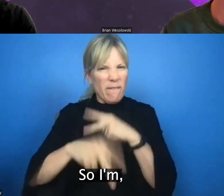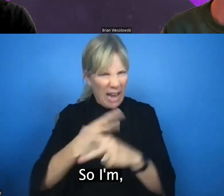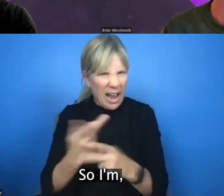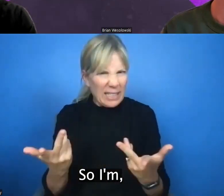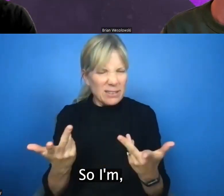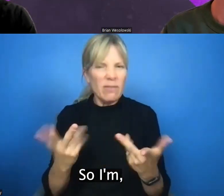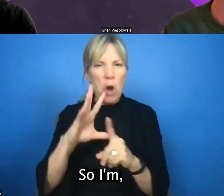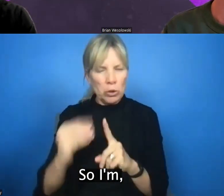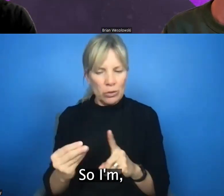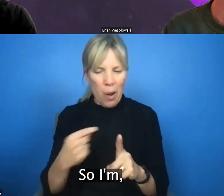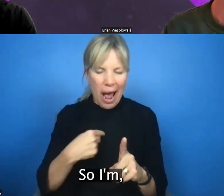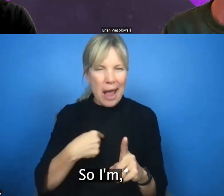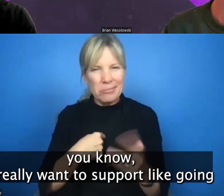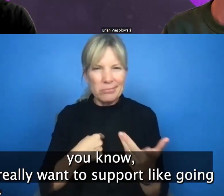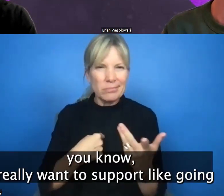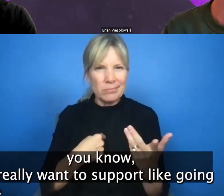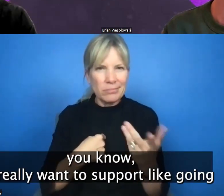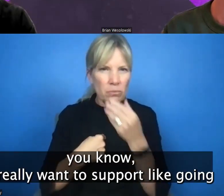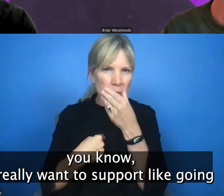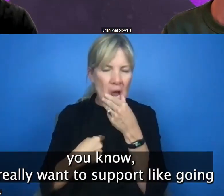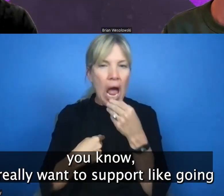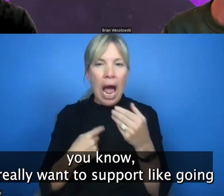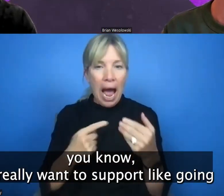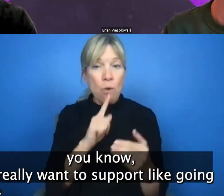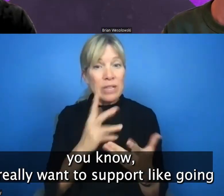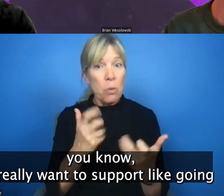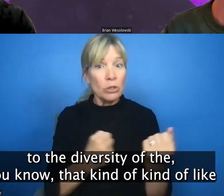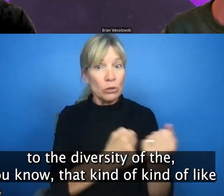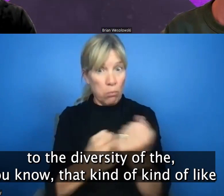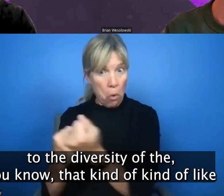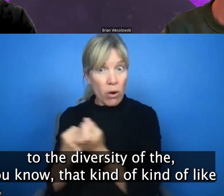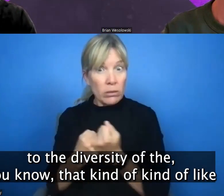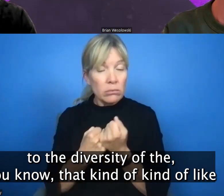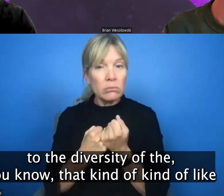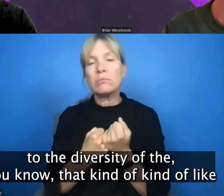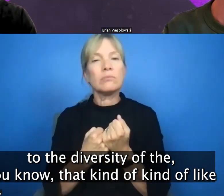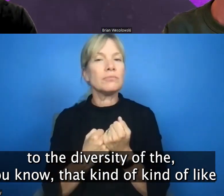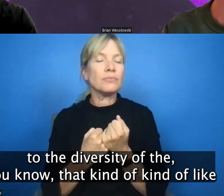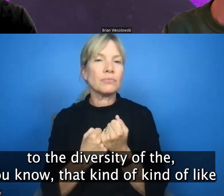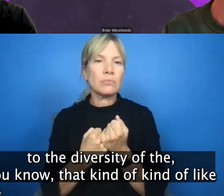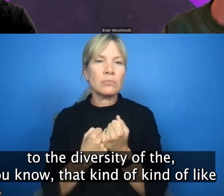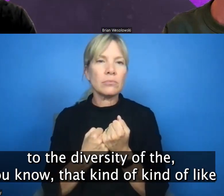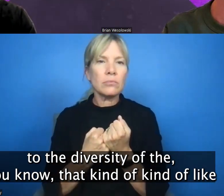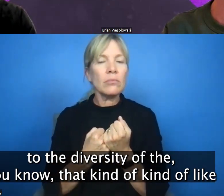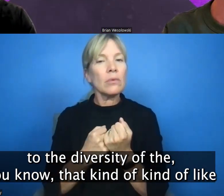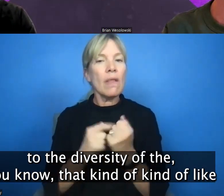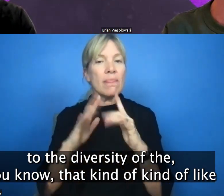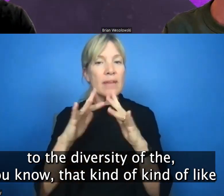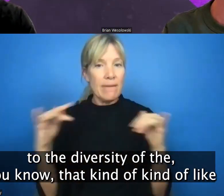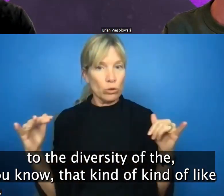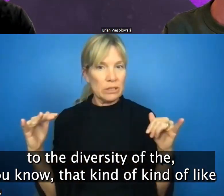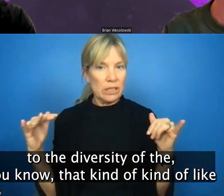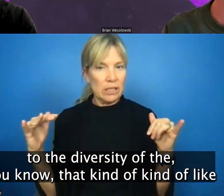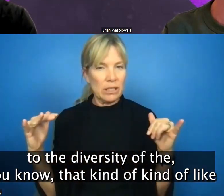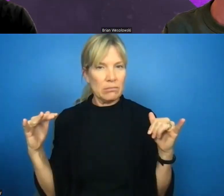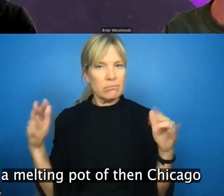So I'm I really want to support like the diversity of the, like